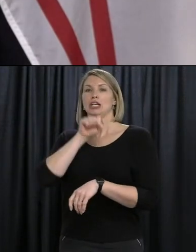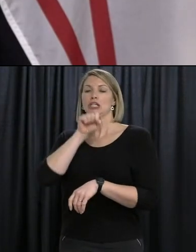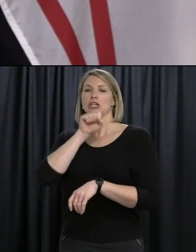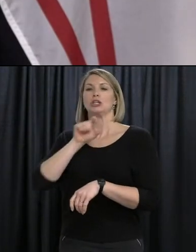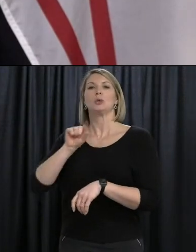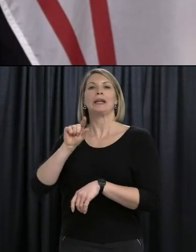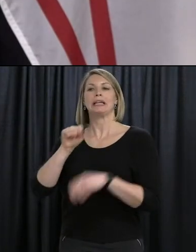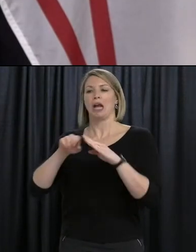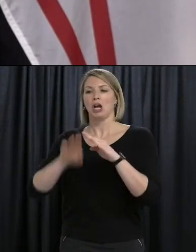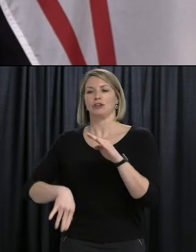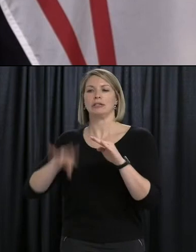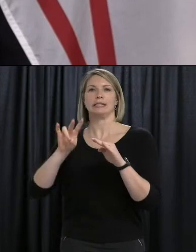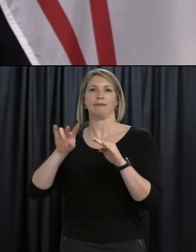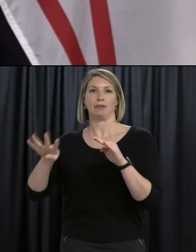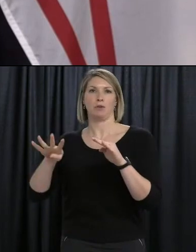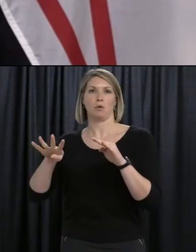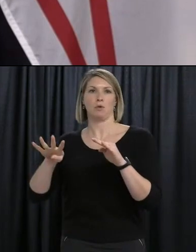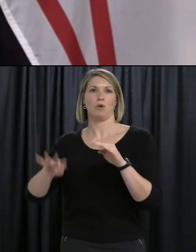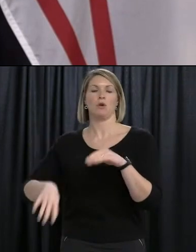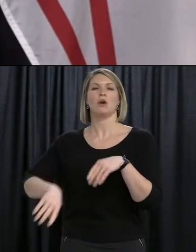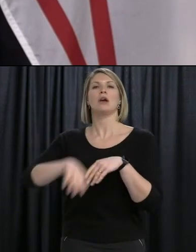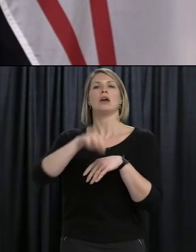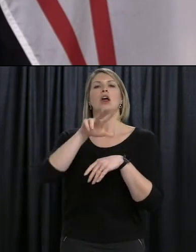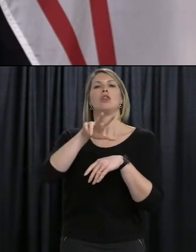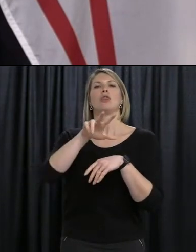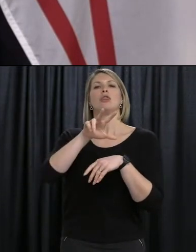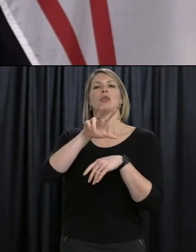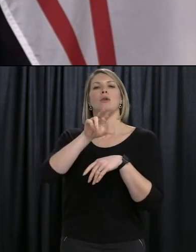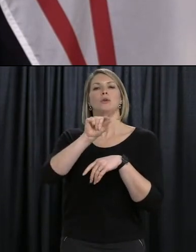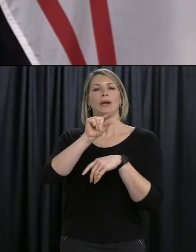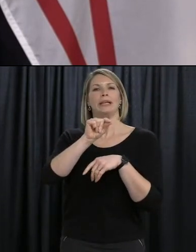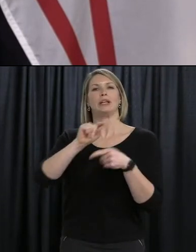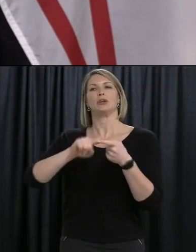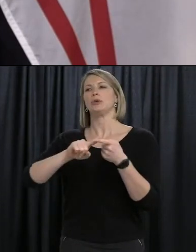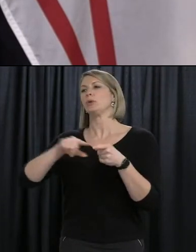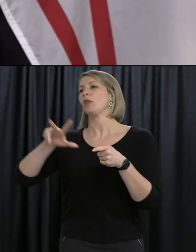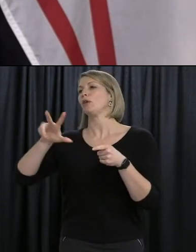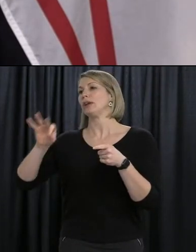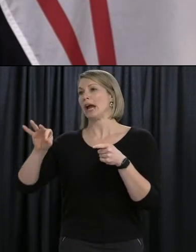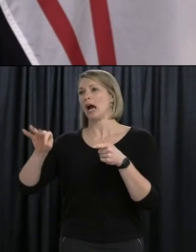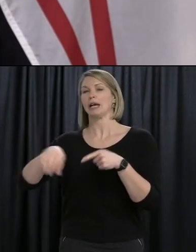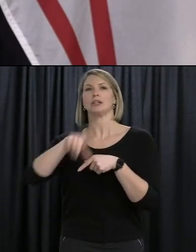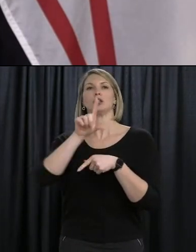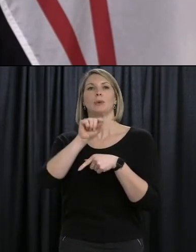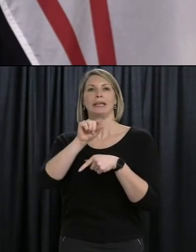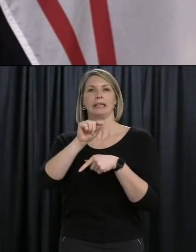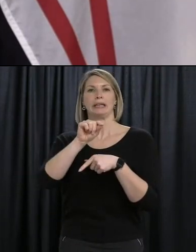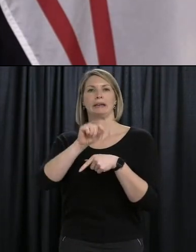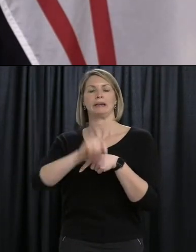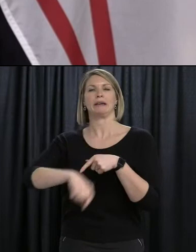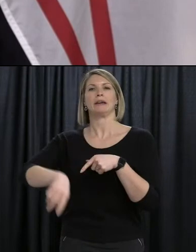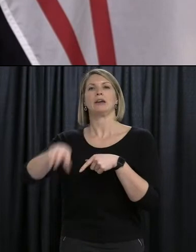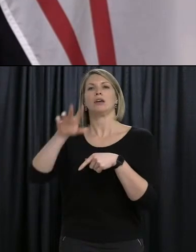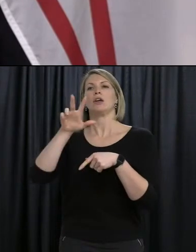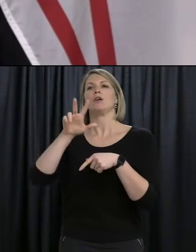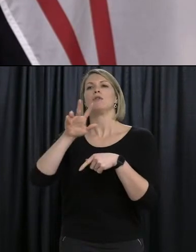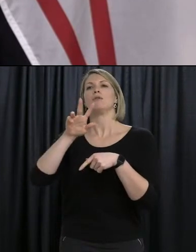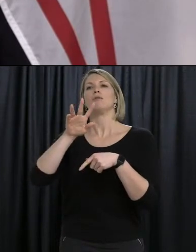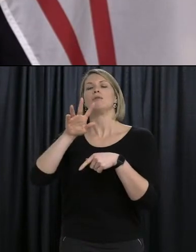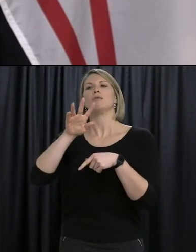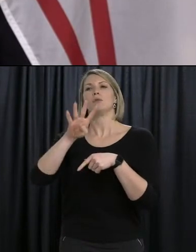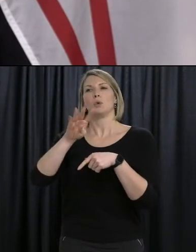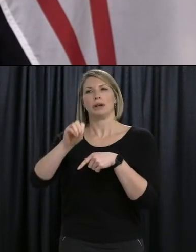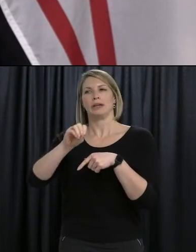under 20, 10 between 20 and 39, 4 between 40 and 49, 6 between 50